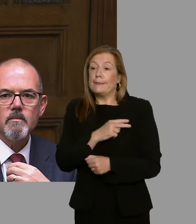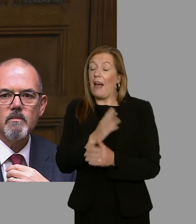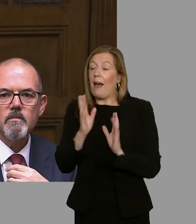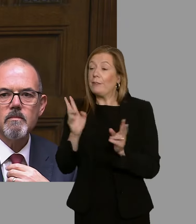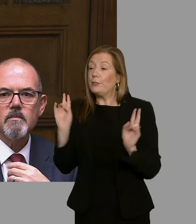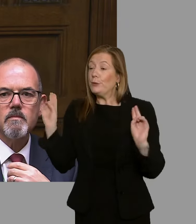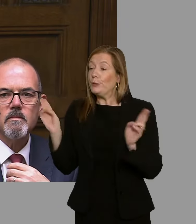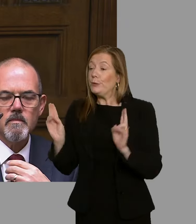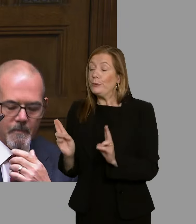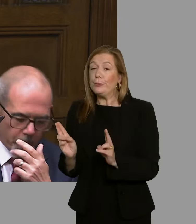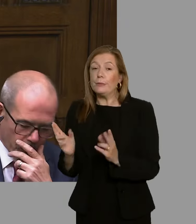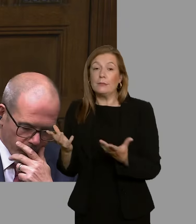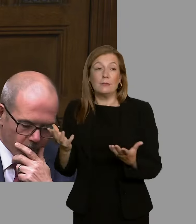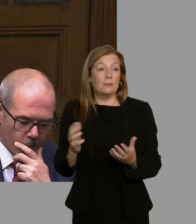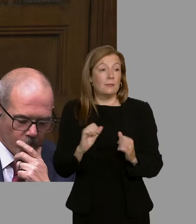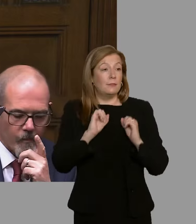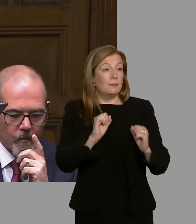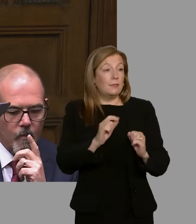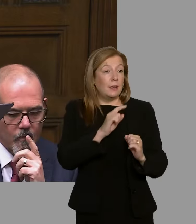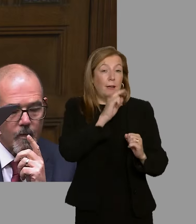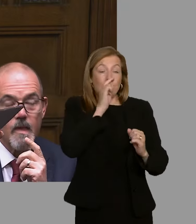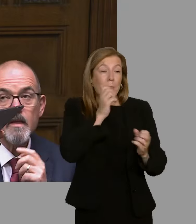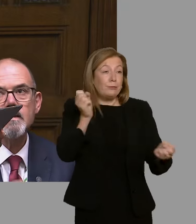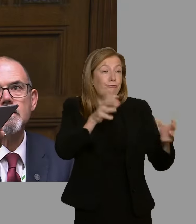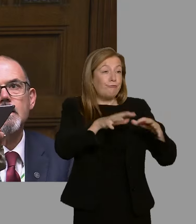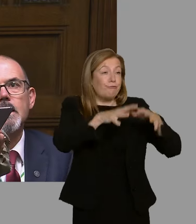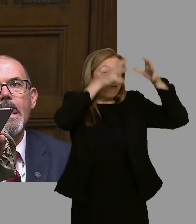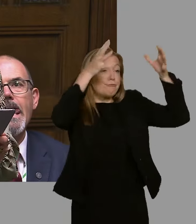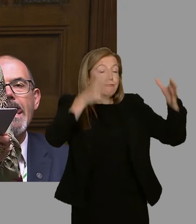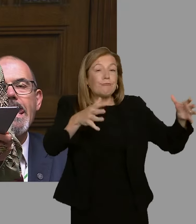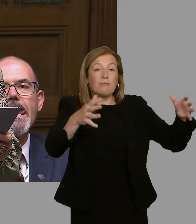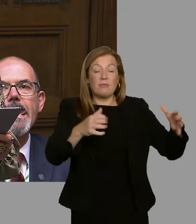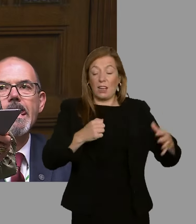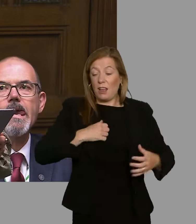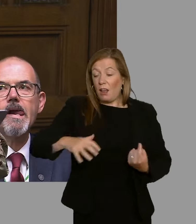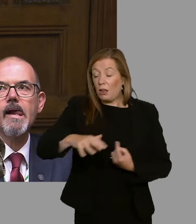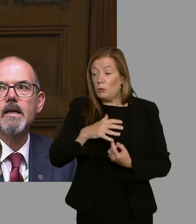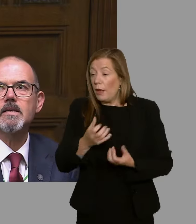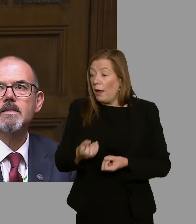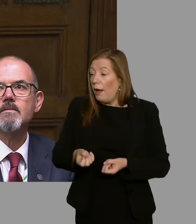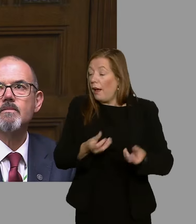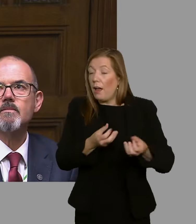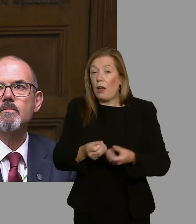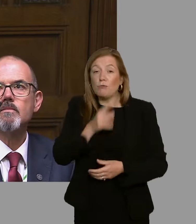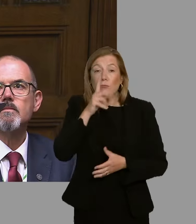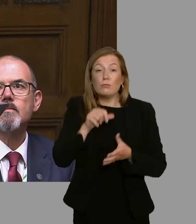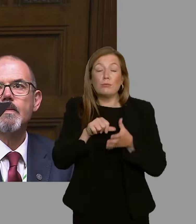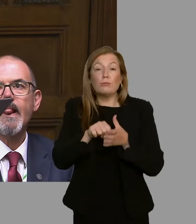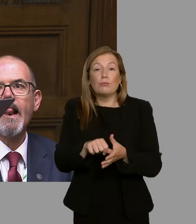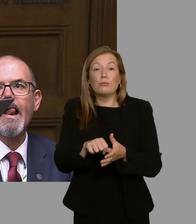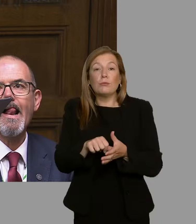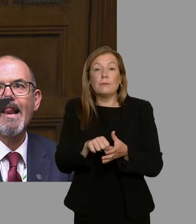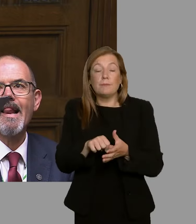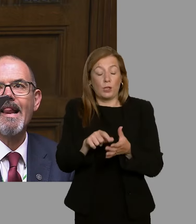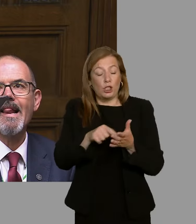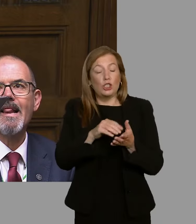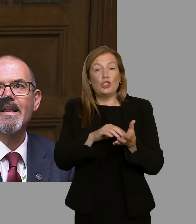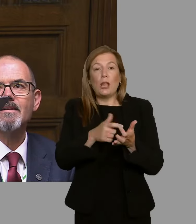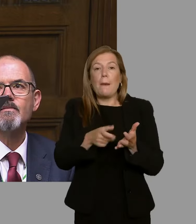blighting communities like mine. The Jameson Road landfill site in my constituency of Blackpool North and